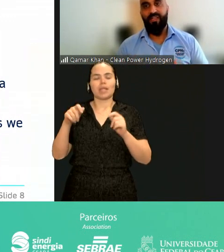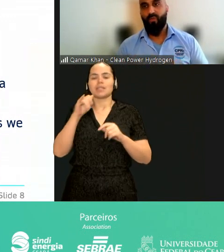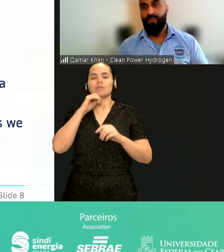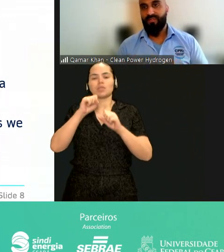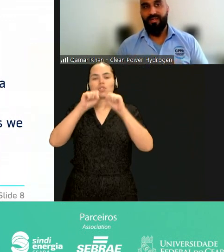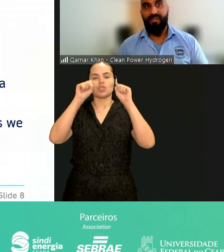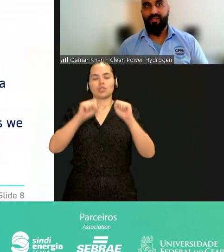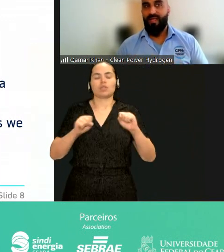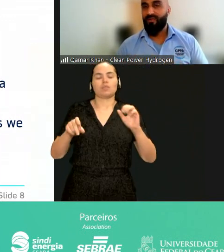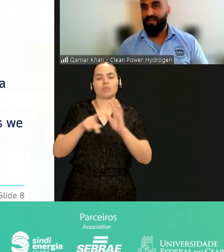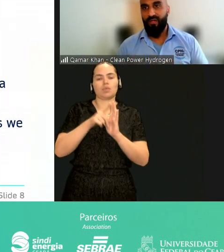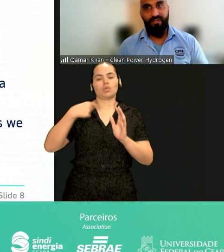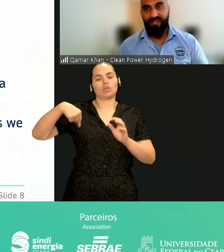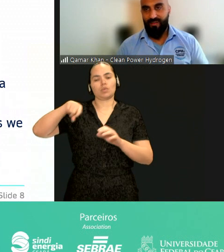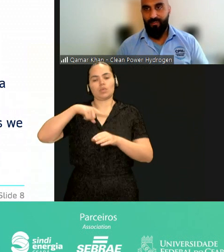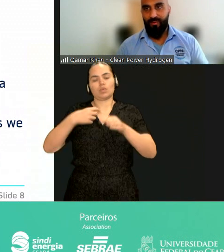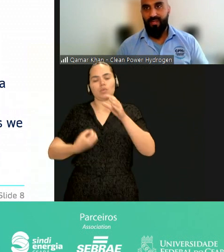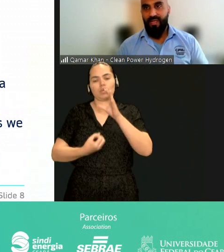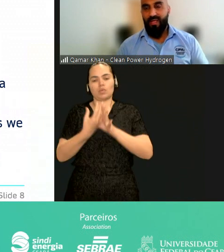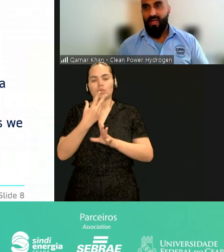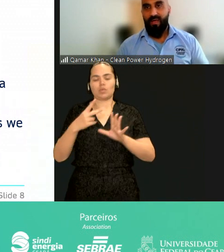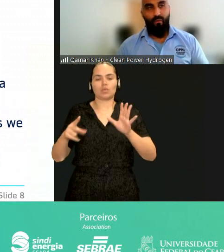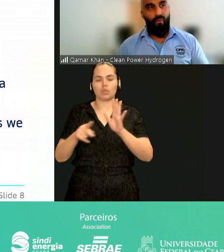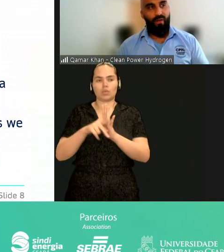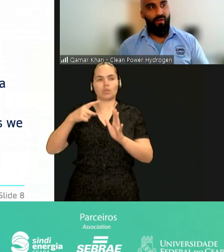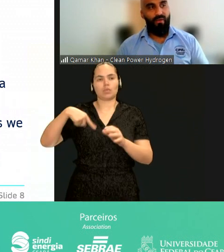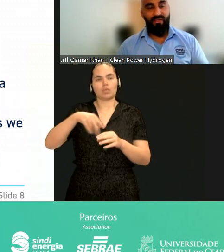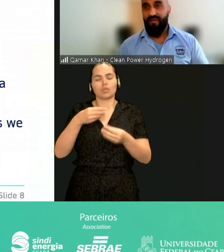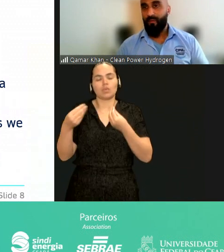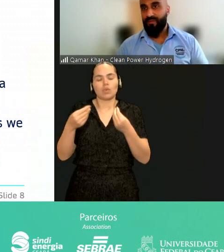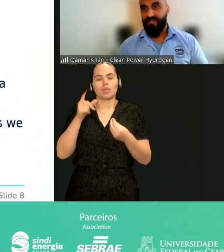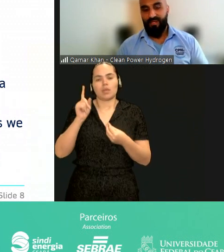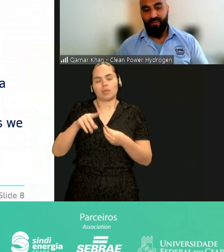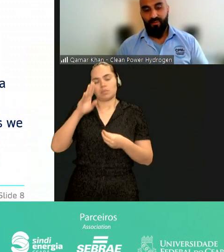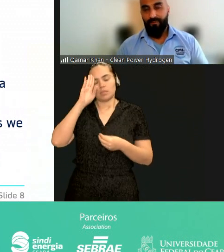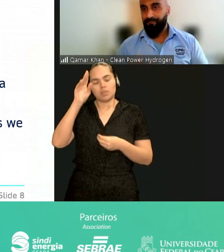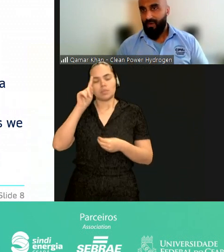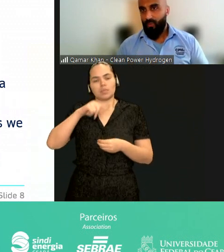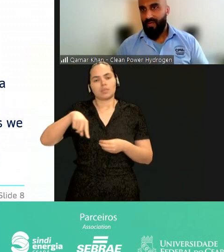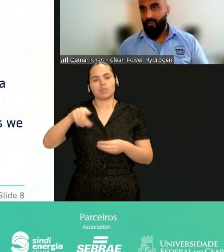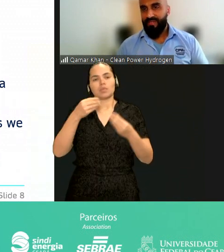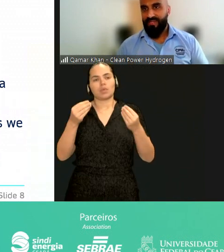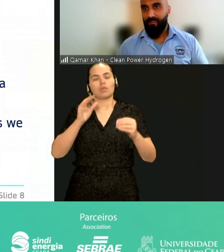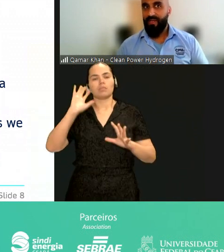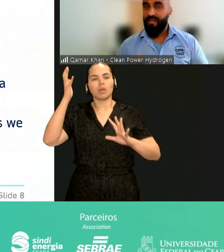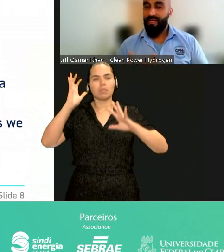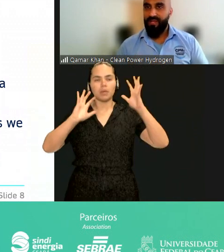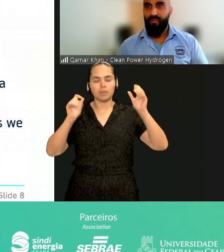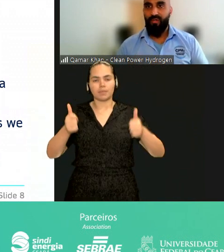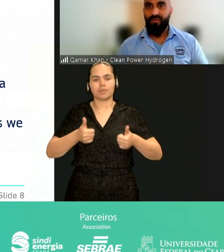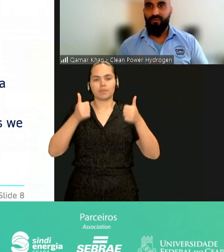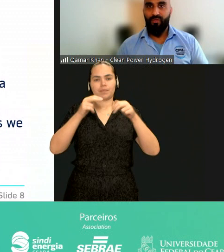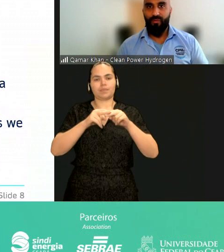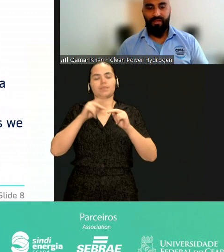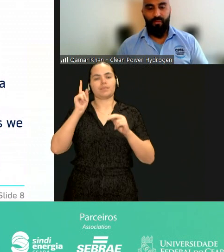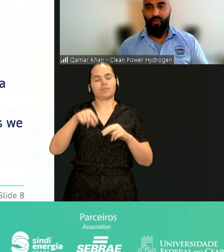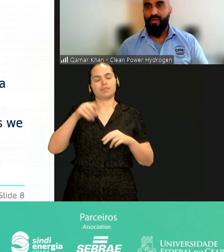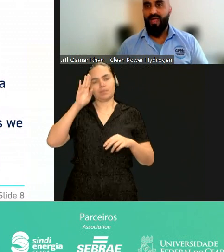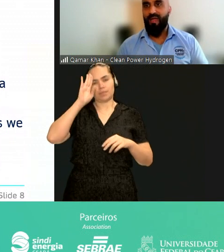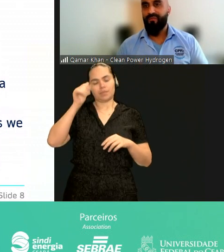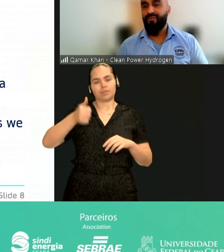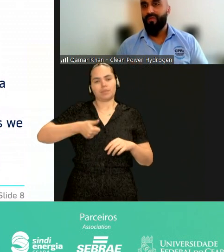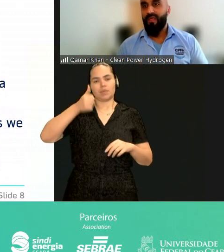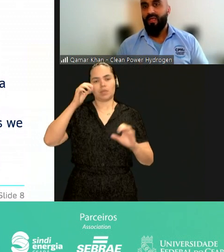business case we're presenting. Is our technology is simple, we're safe, and we're sustainable. We're simple in another point of view as well, that we